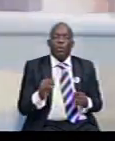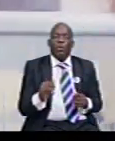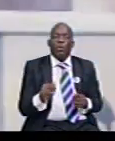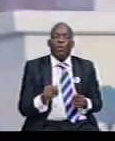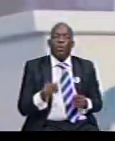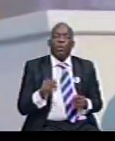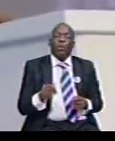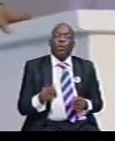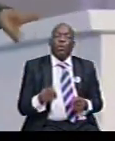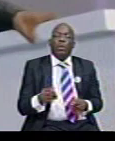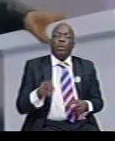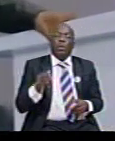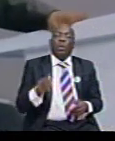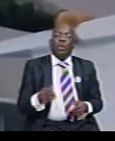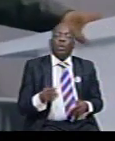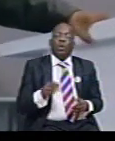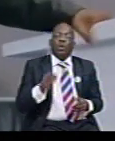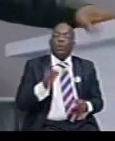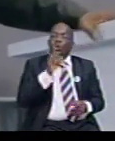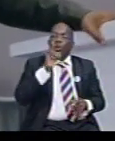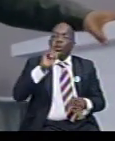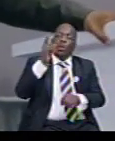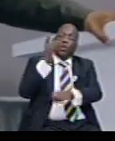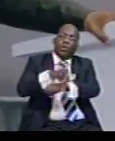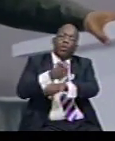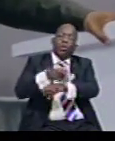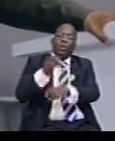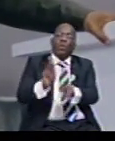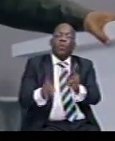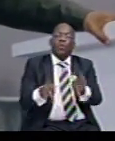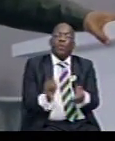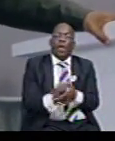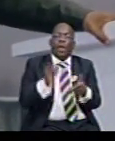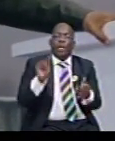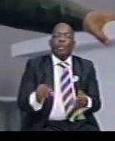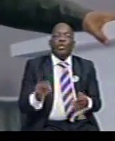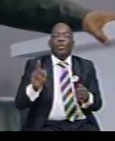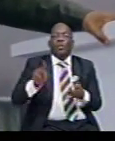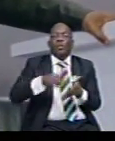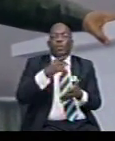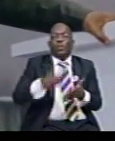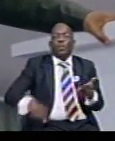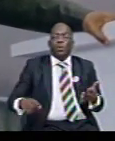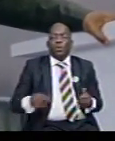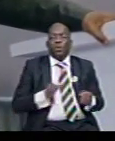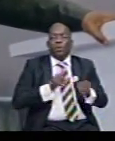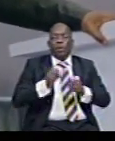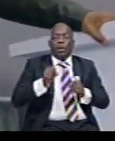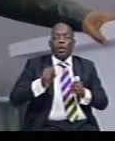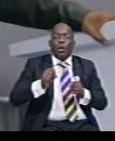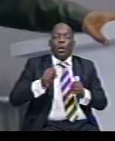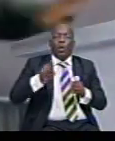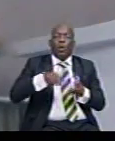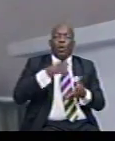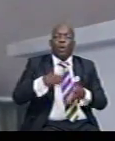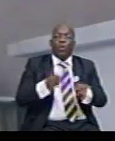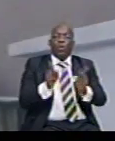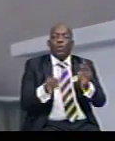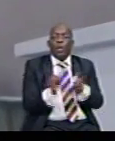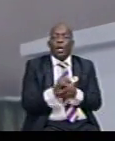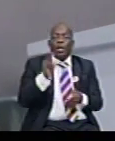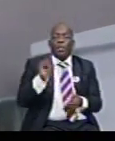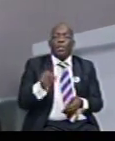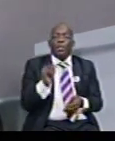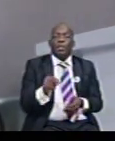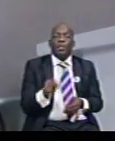the people that need rebuke. Correct the people that need correction. And let